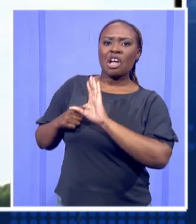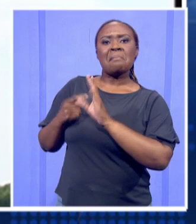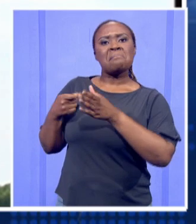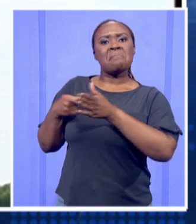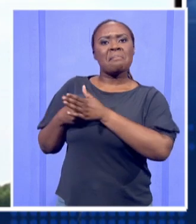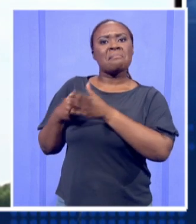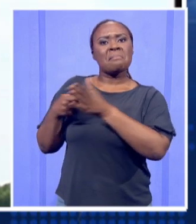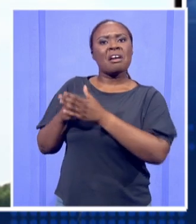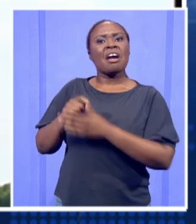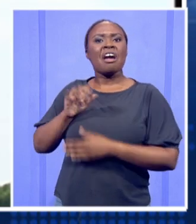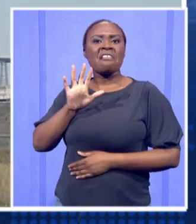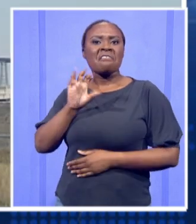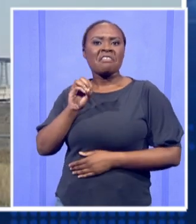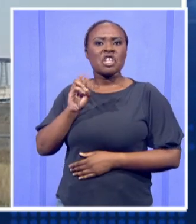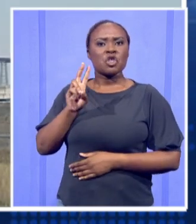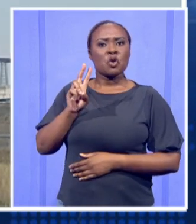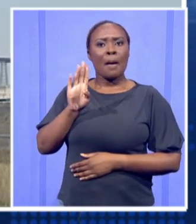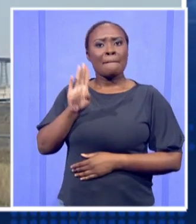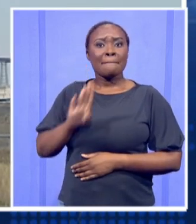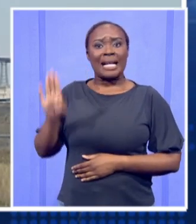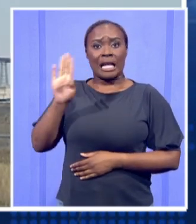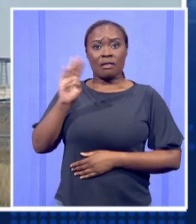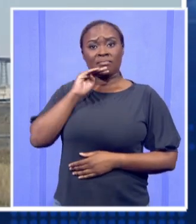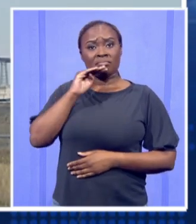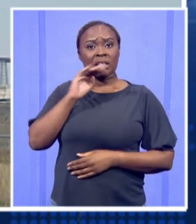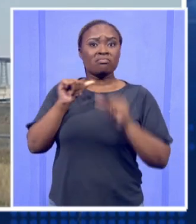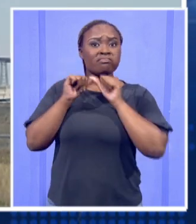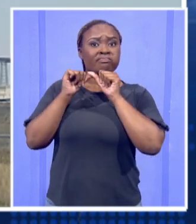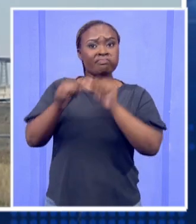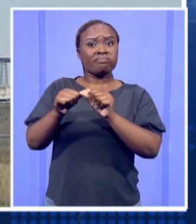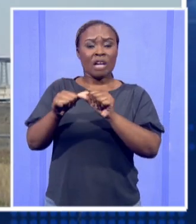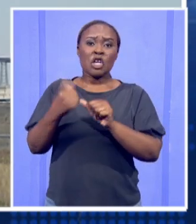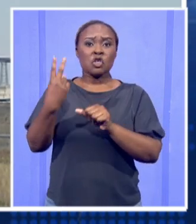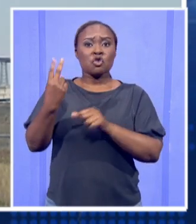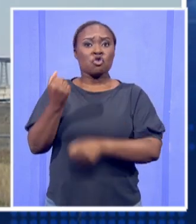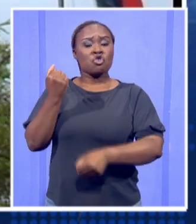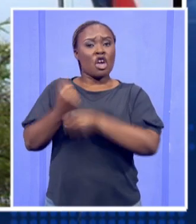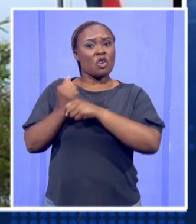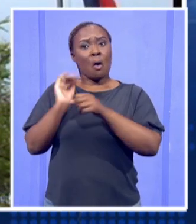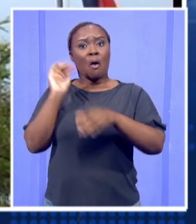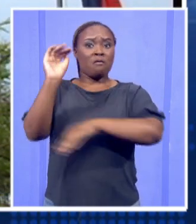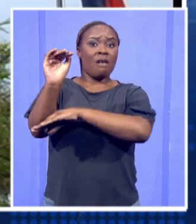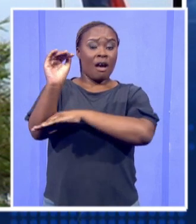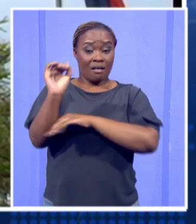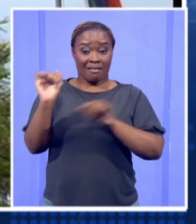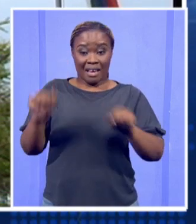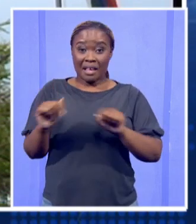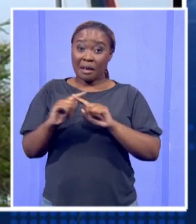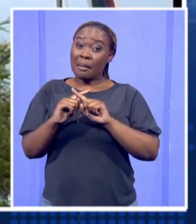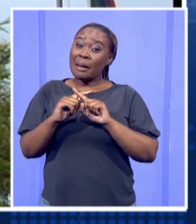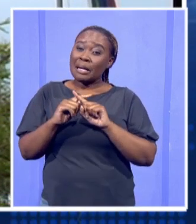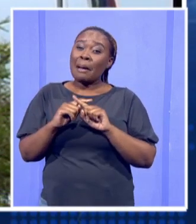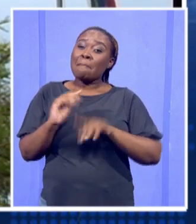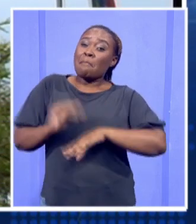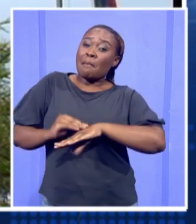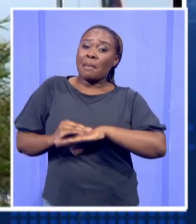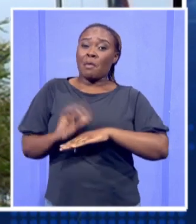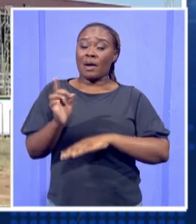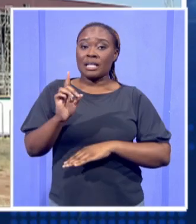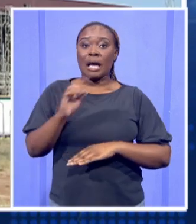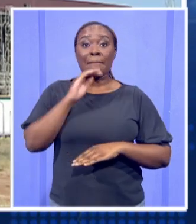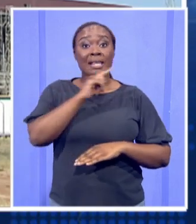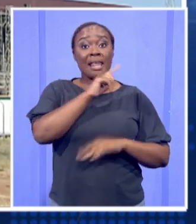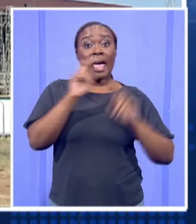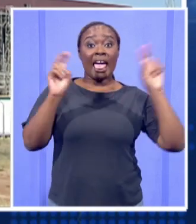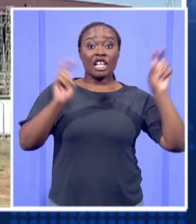52 billion rand that would last significantly more than 2 years. Yeah. So the problem is that Eskom is not collecting